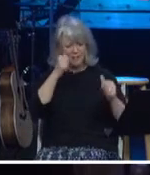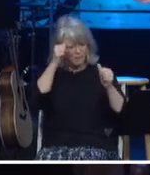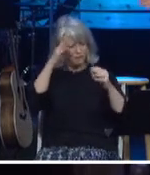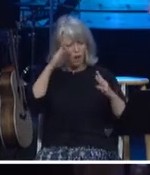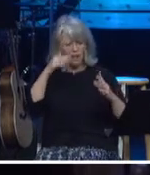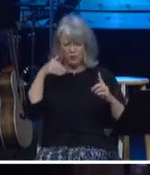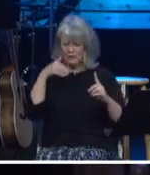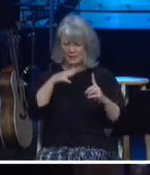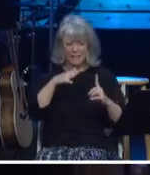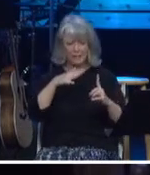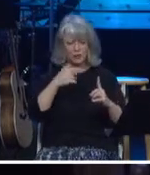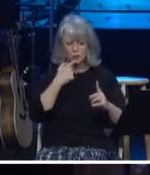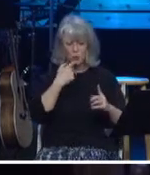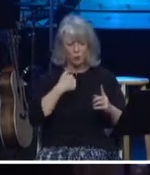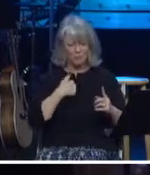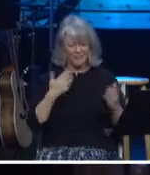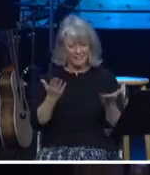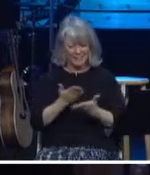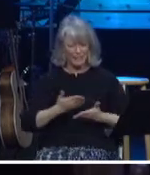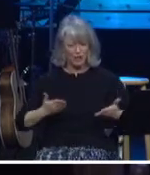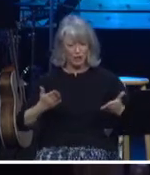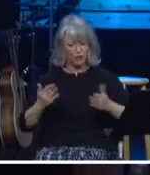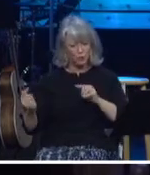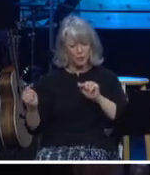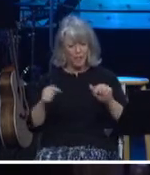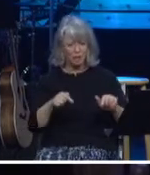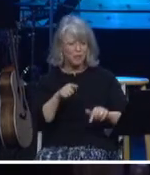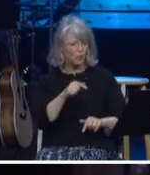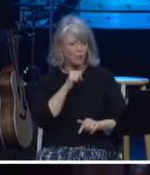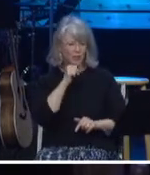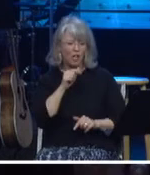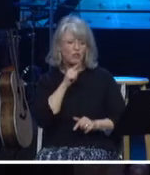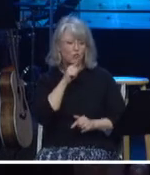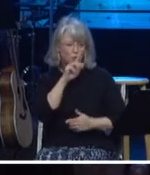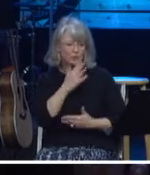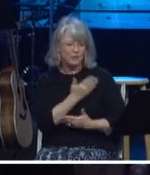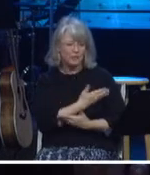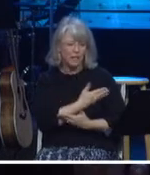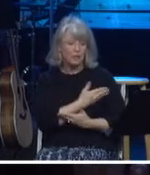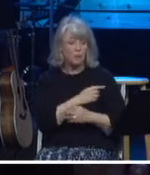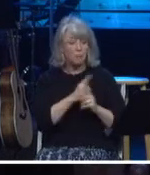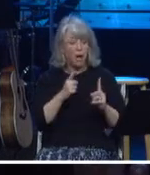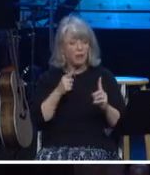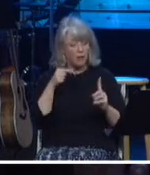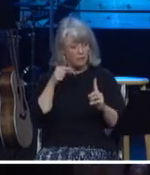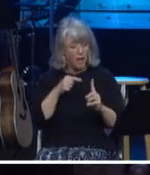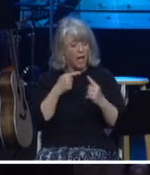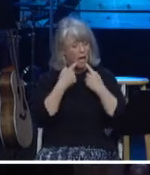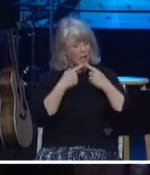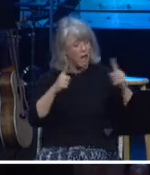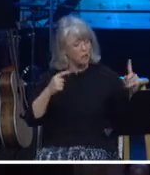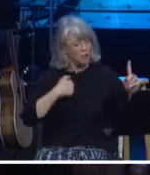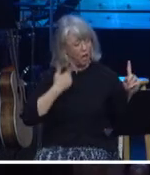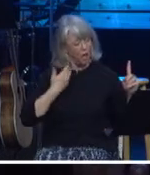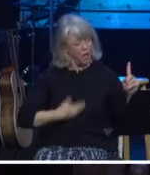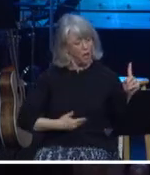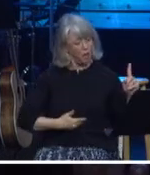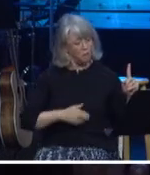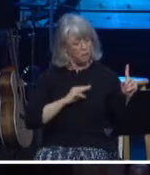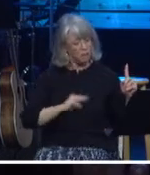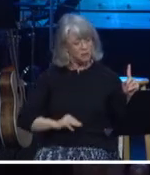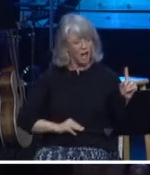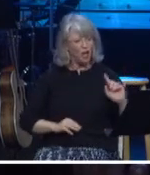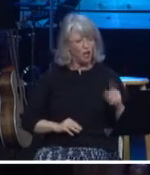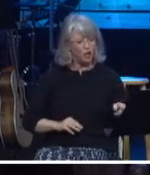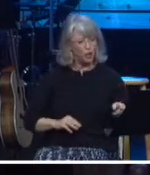commissioned, not the true Son, watch this. You will receive him.